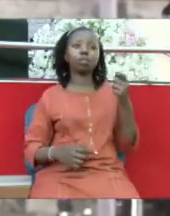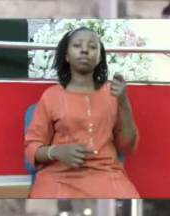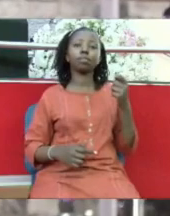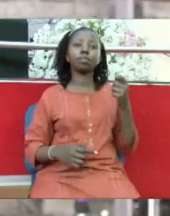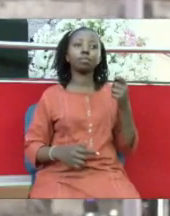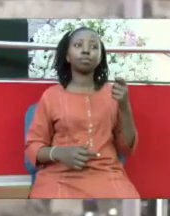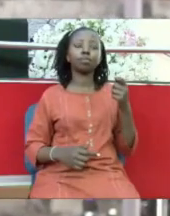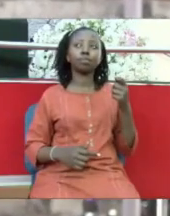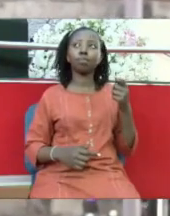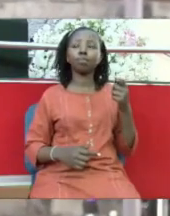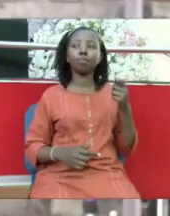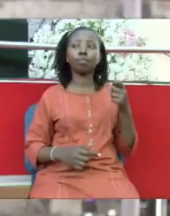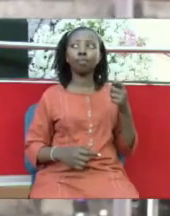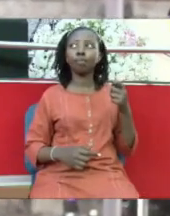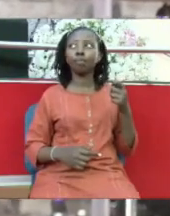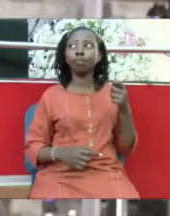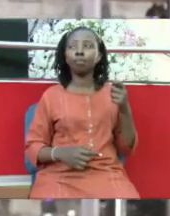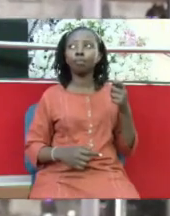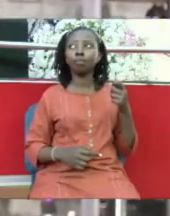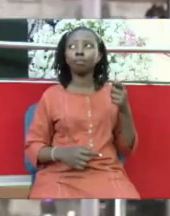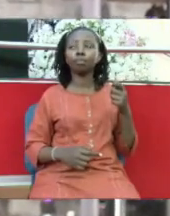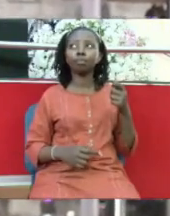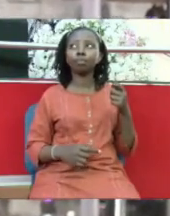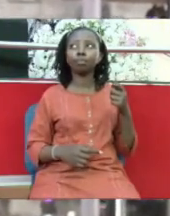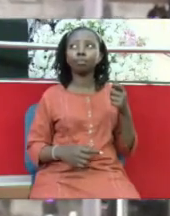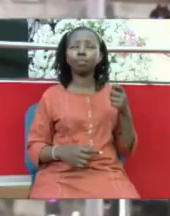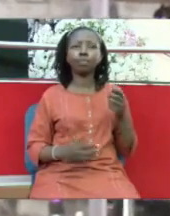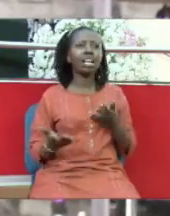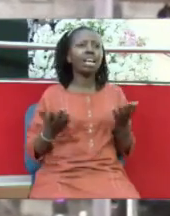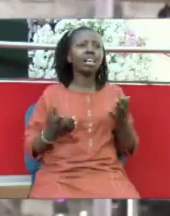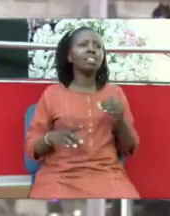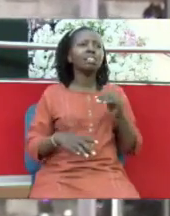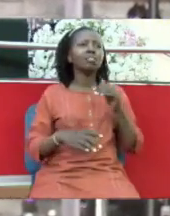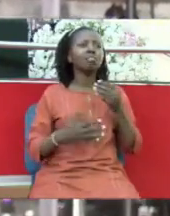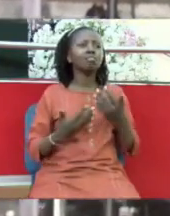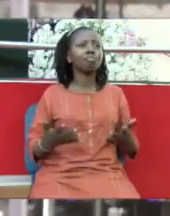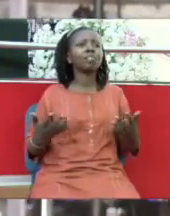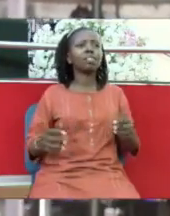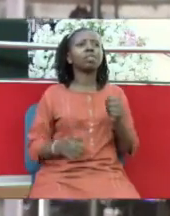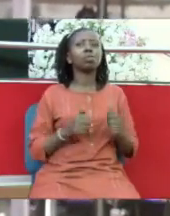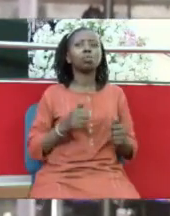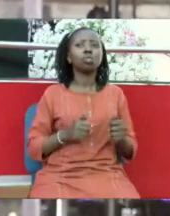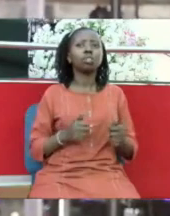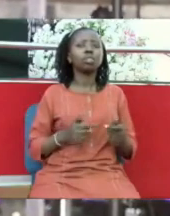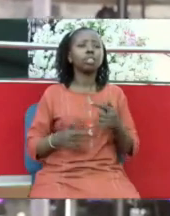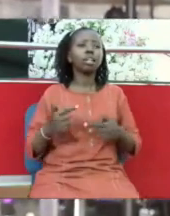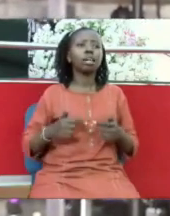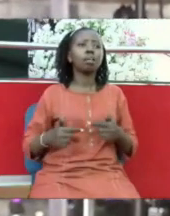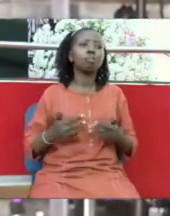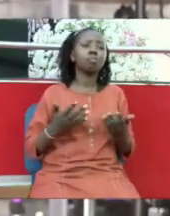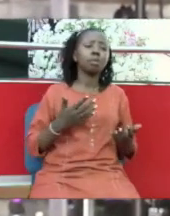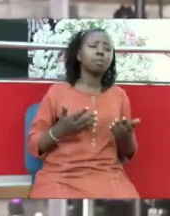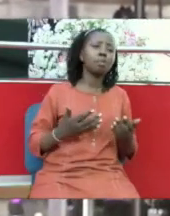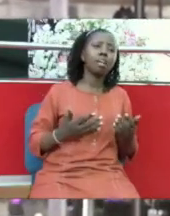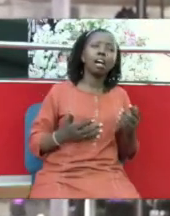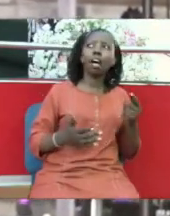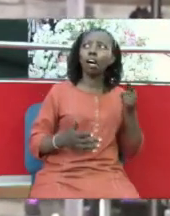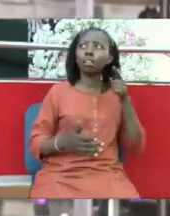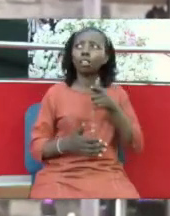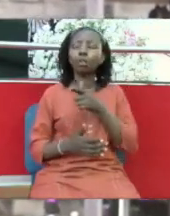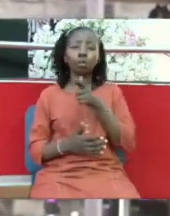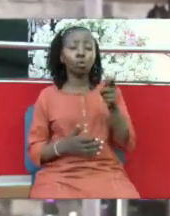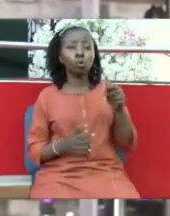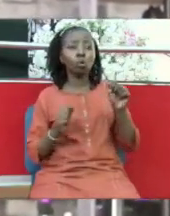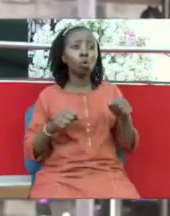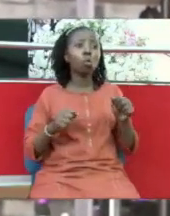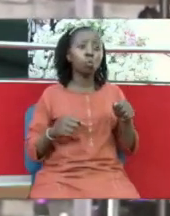As a weapon. Whenever, whatever comes our way, by way of attack, you can